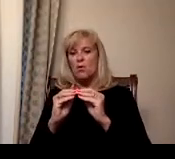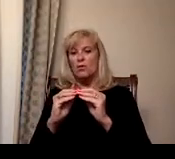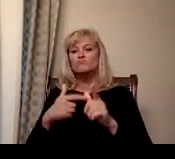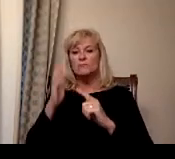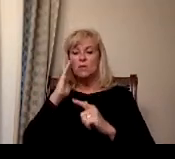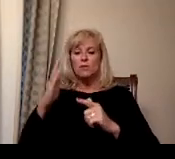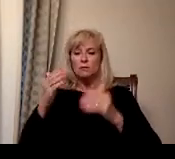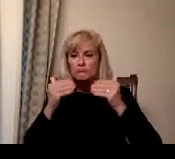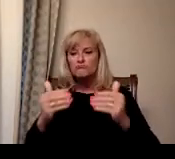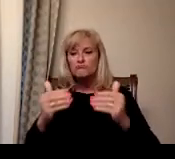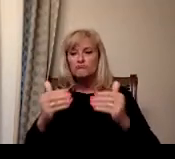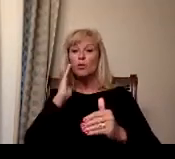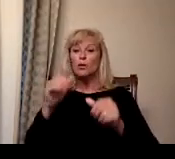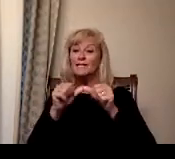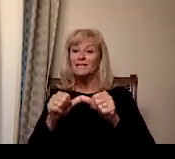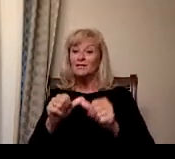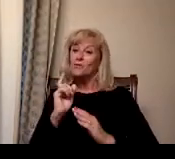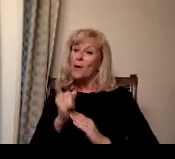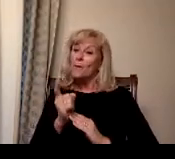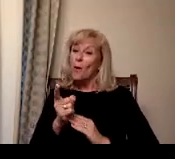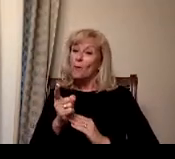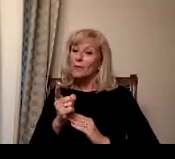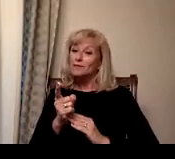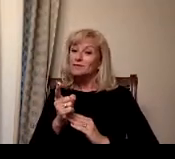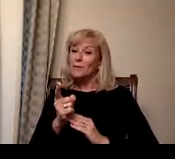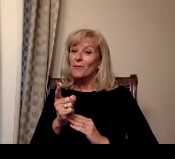and we will continue in a moment. So hang tight.